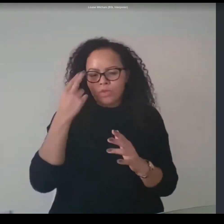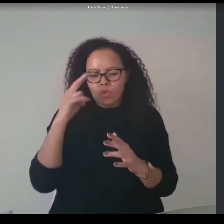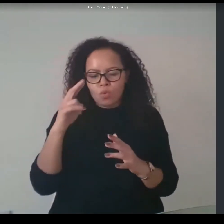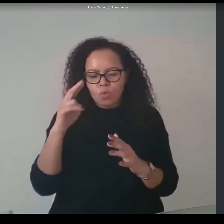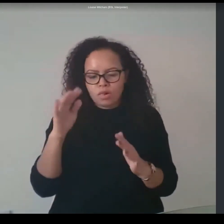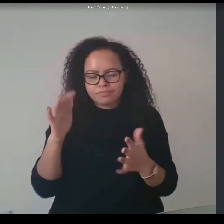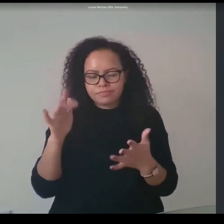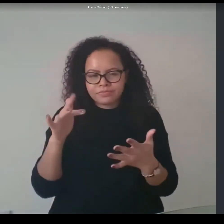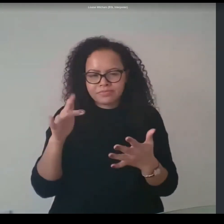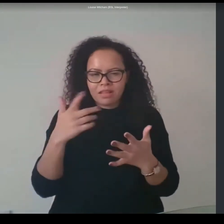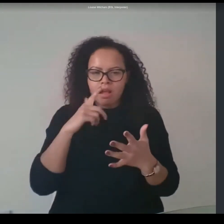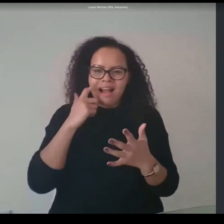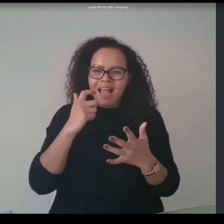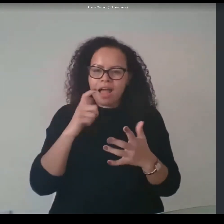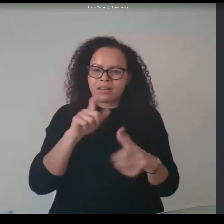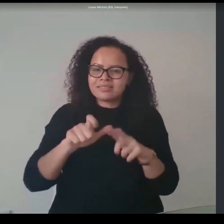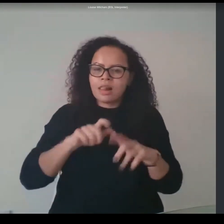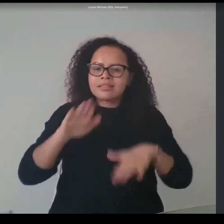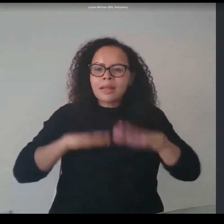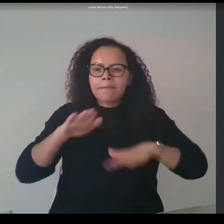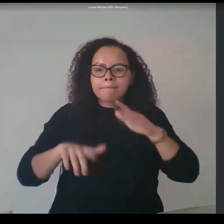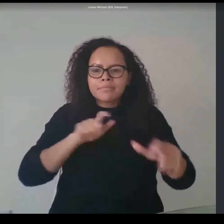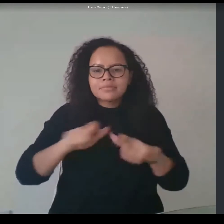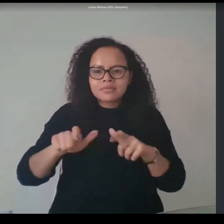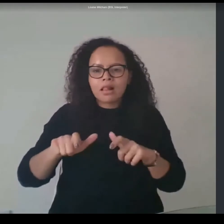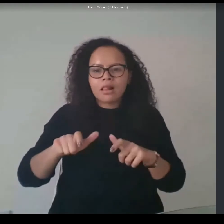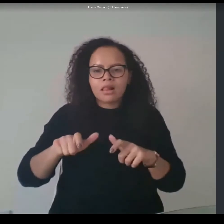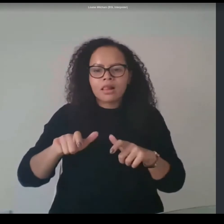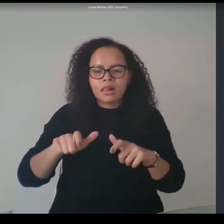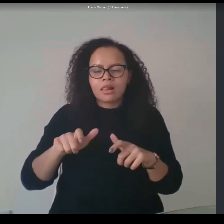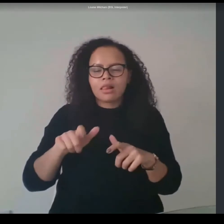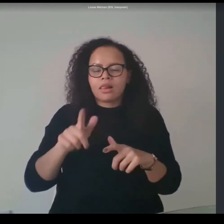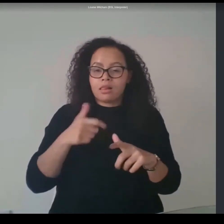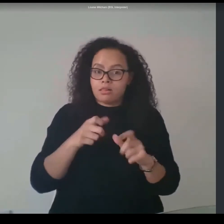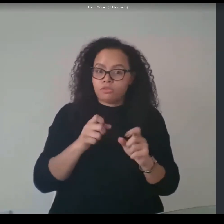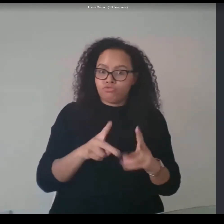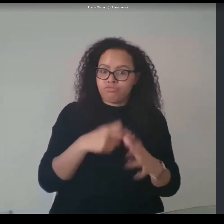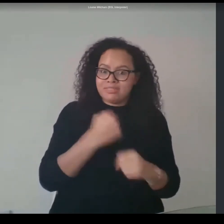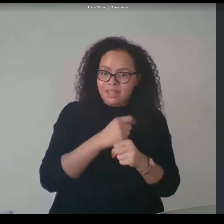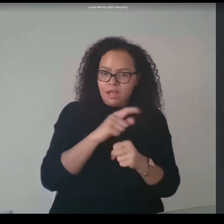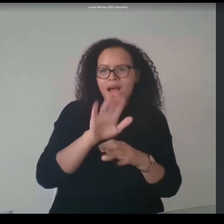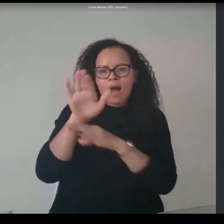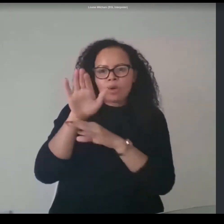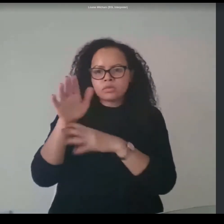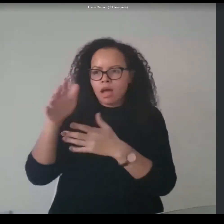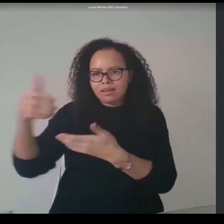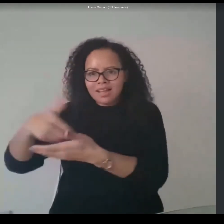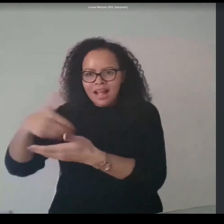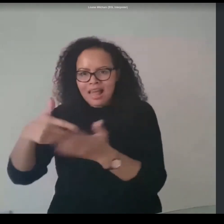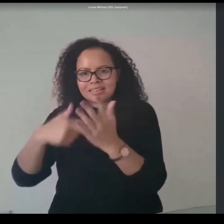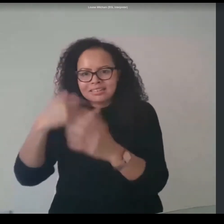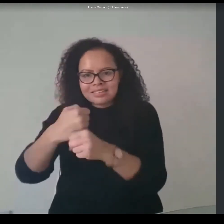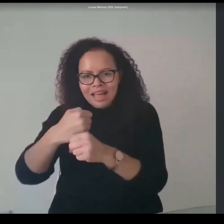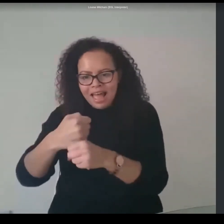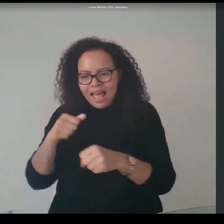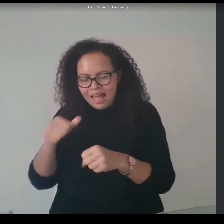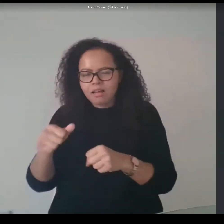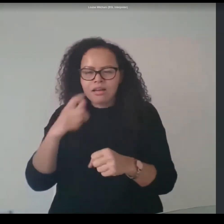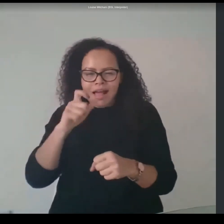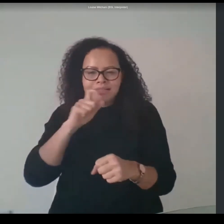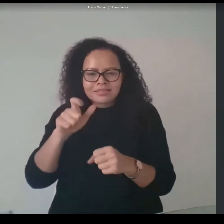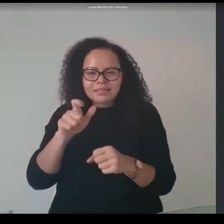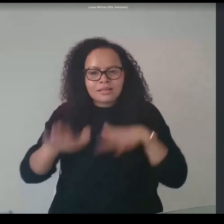being able to sync steps. So on Street Tag, you don't just sync, you go out though to collect tags and you can outsync your steps using Fitbit. And